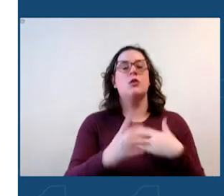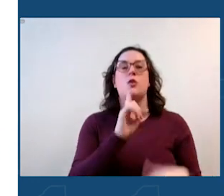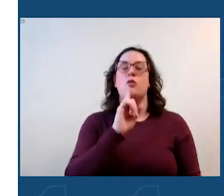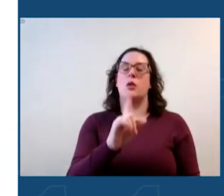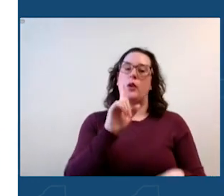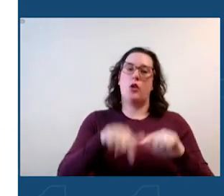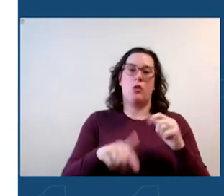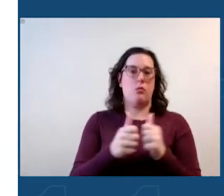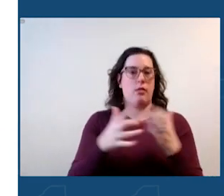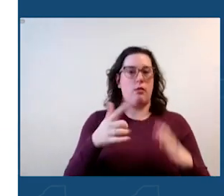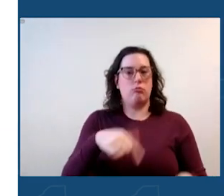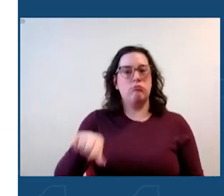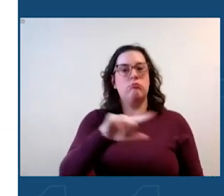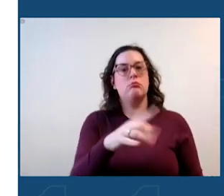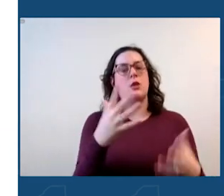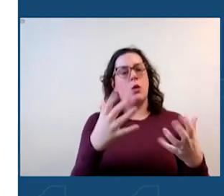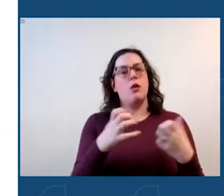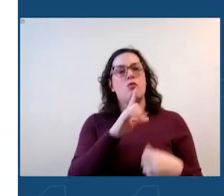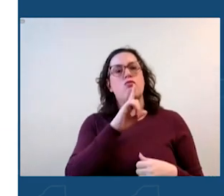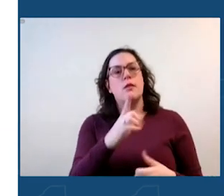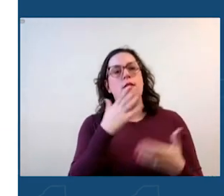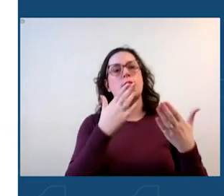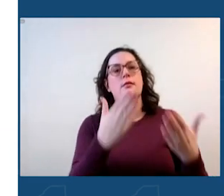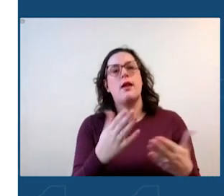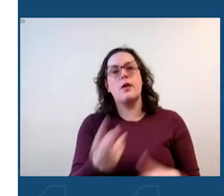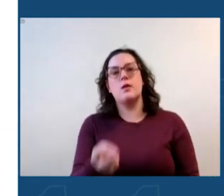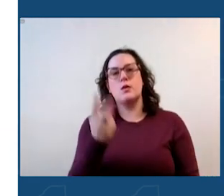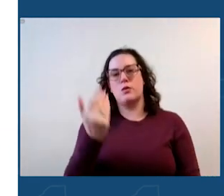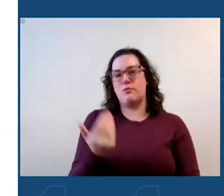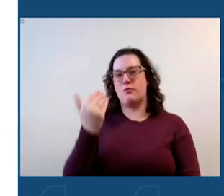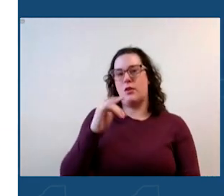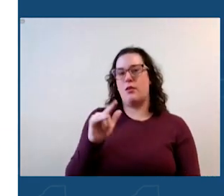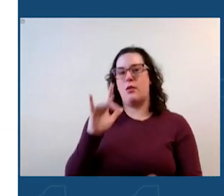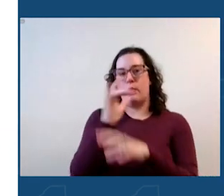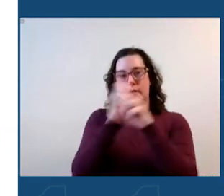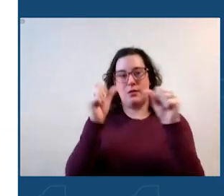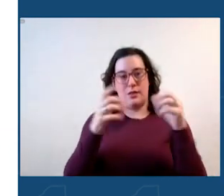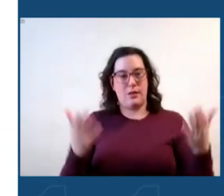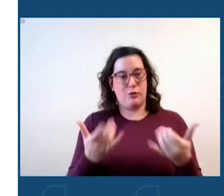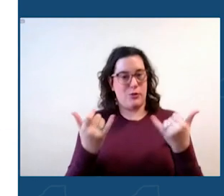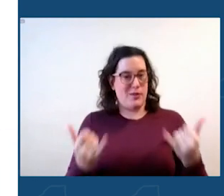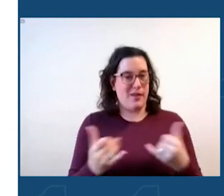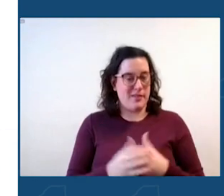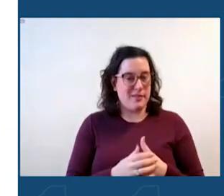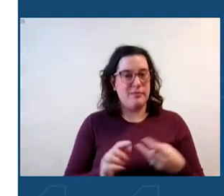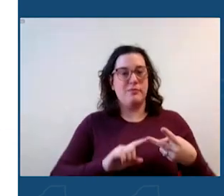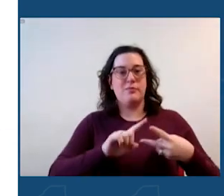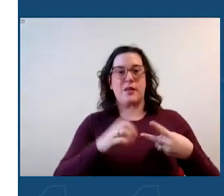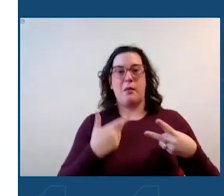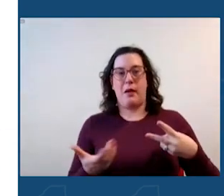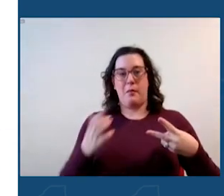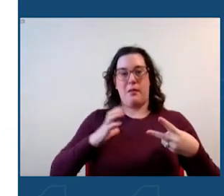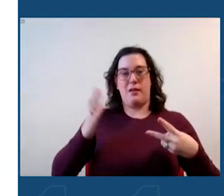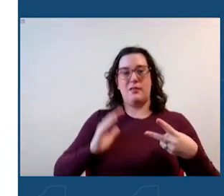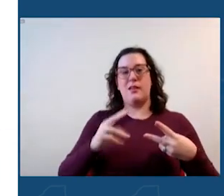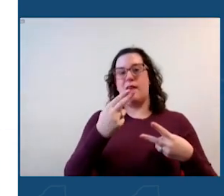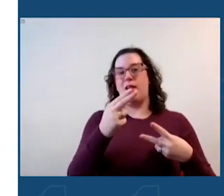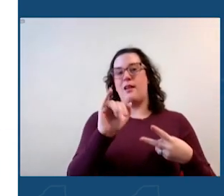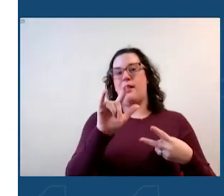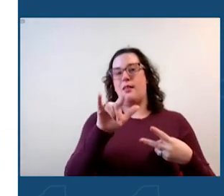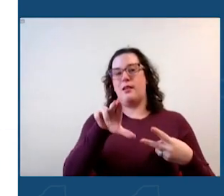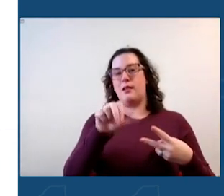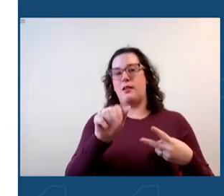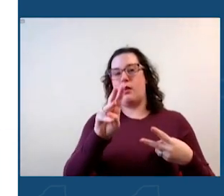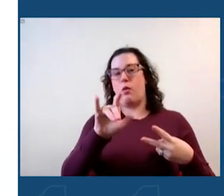them. And I want to especially thank two former Long Island Railroad presidents who are here today, my former boss, Helena Williams, as well as Phil